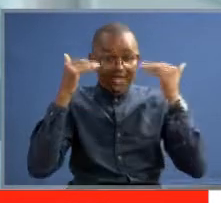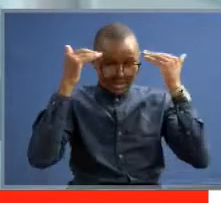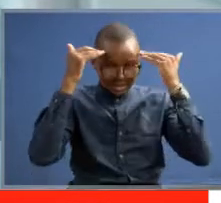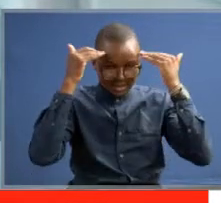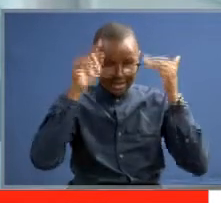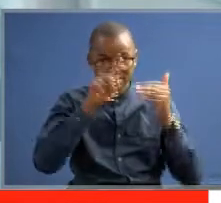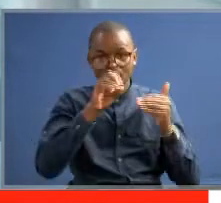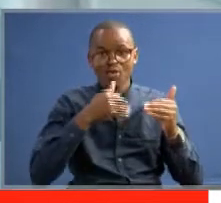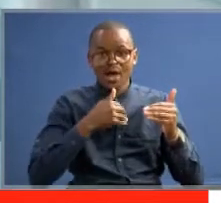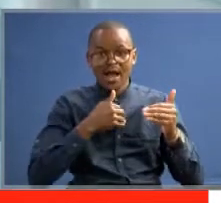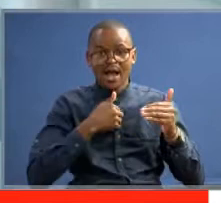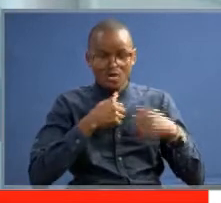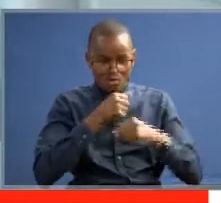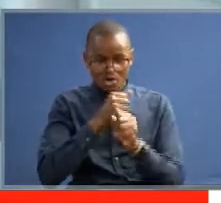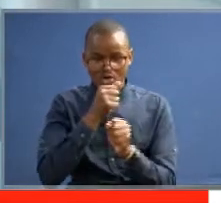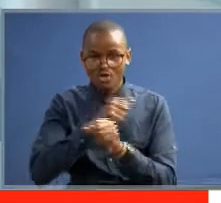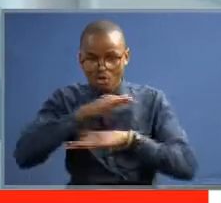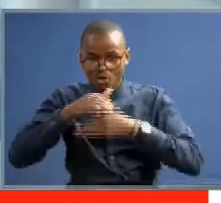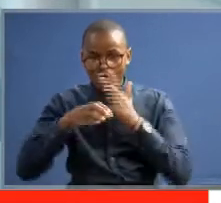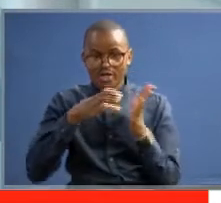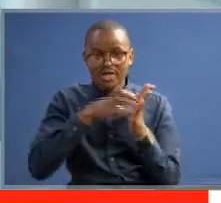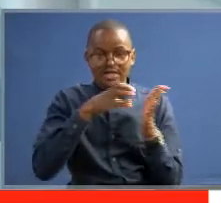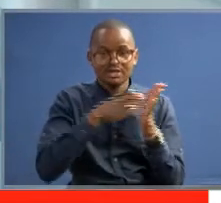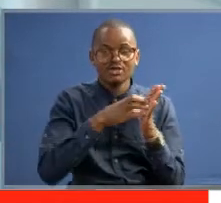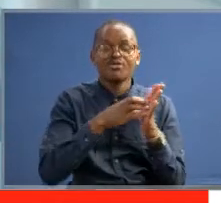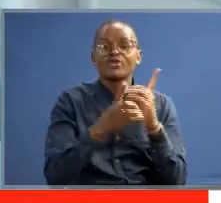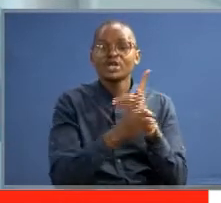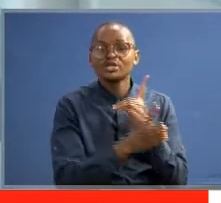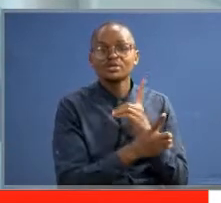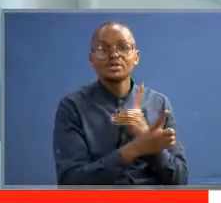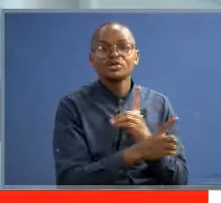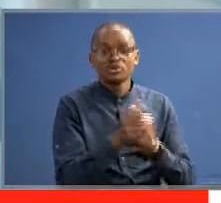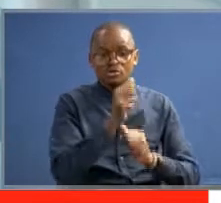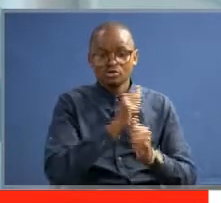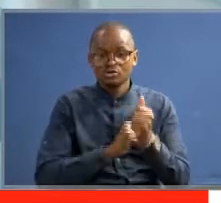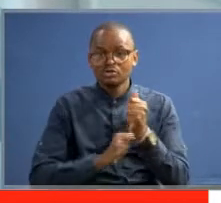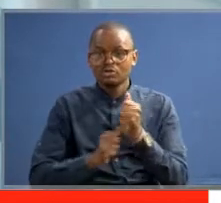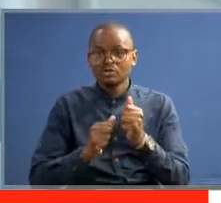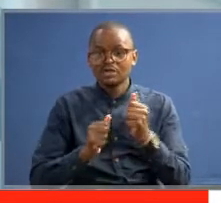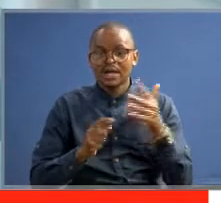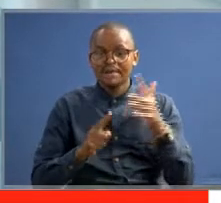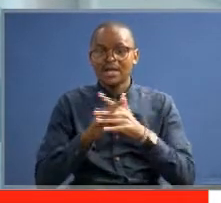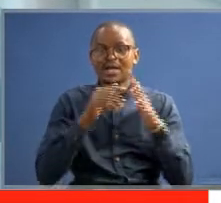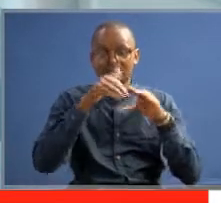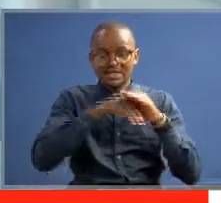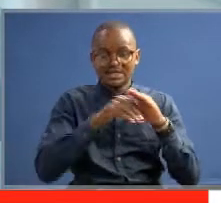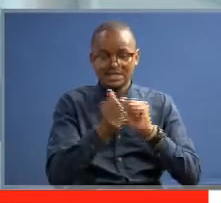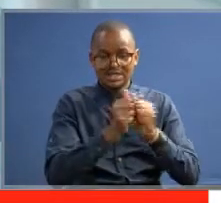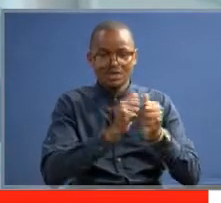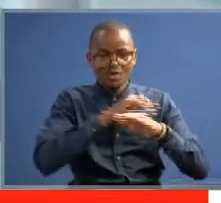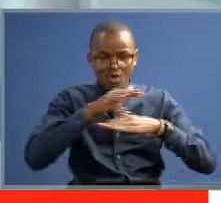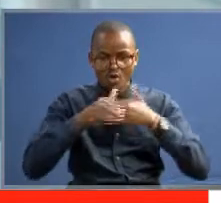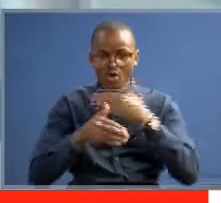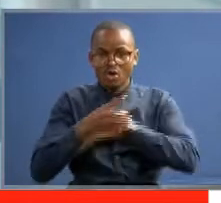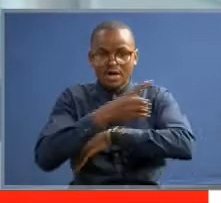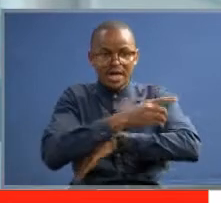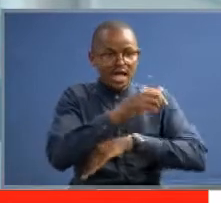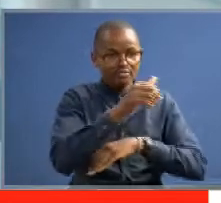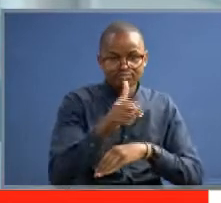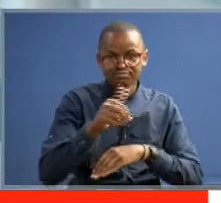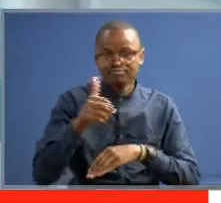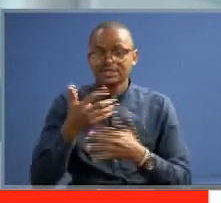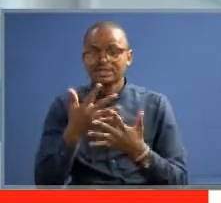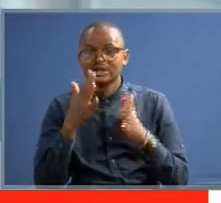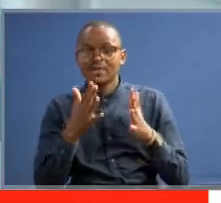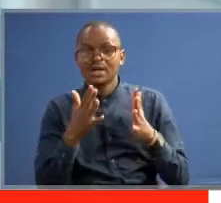to handle all the cases of disputes which were appearing in sports, and every day, one day after another,